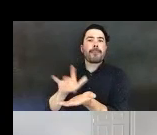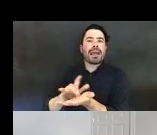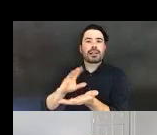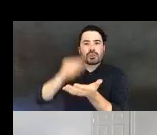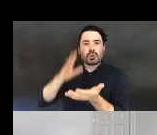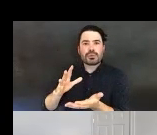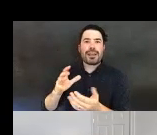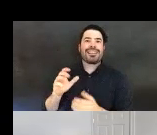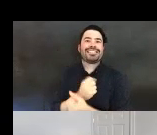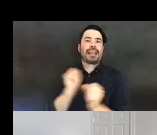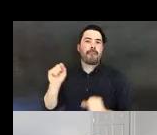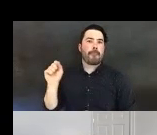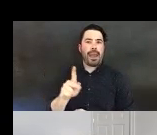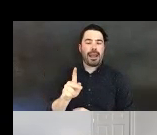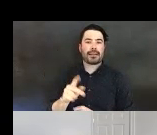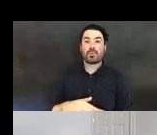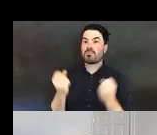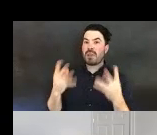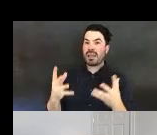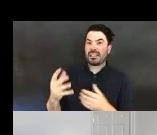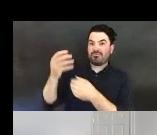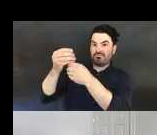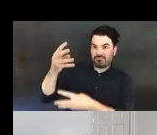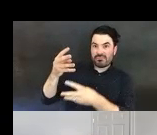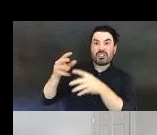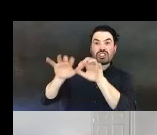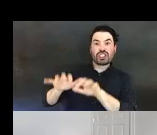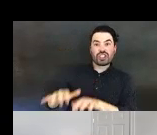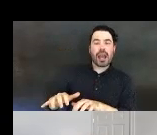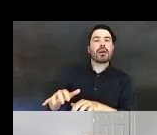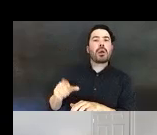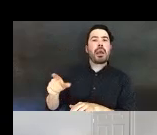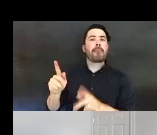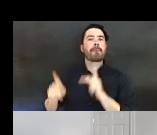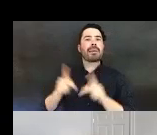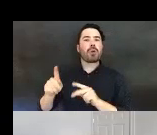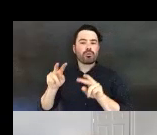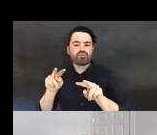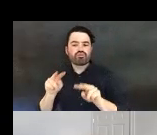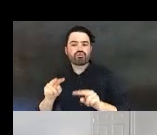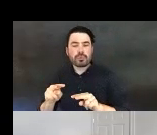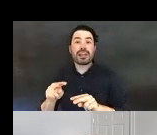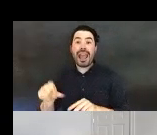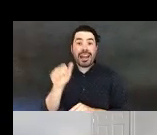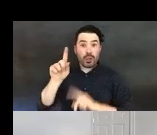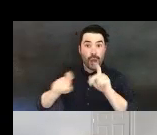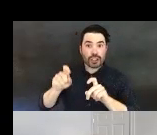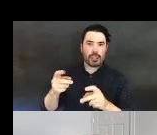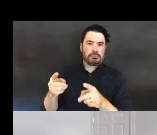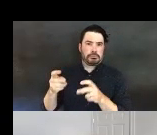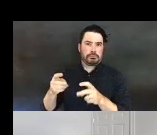hall, we'll be monitoring the chat room, and if you have questions, please submit them to that chat room, and we will try to respond to them